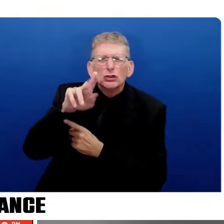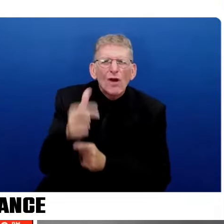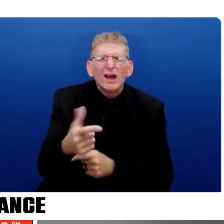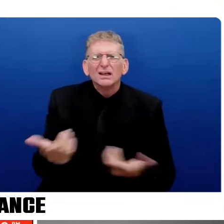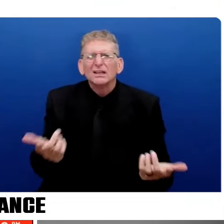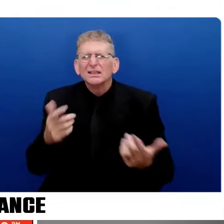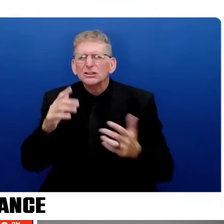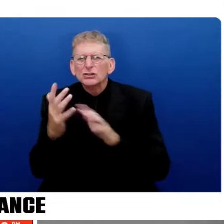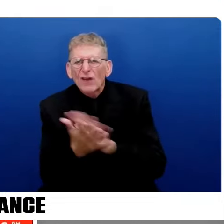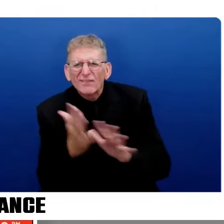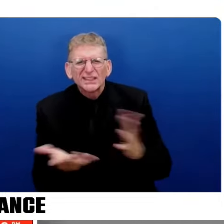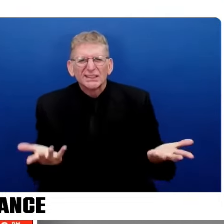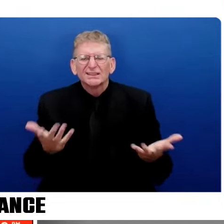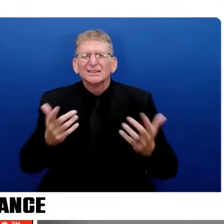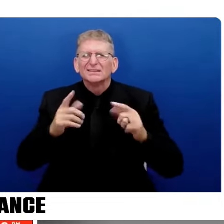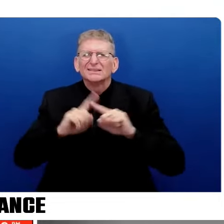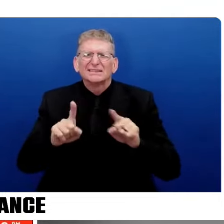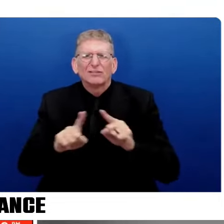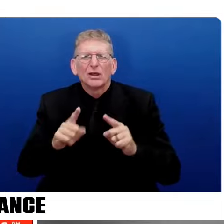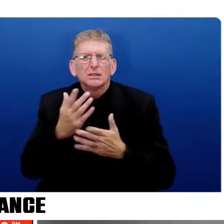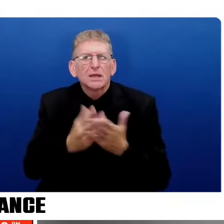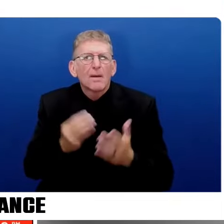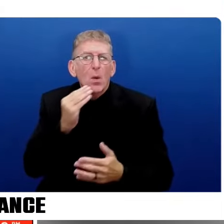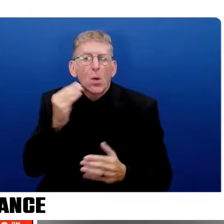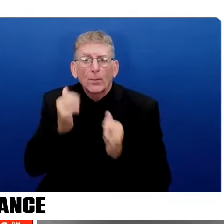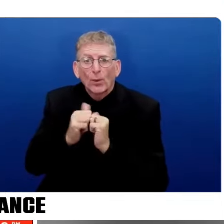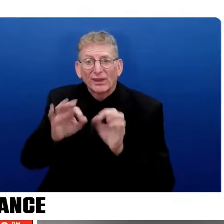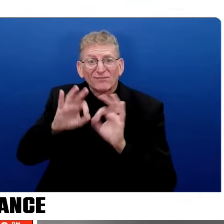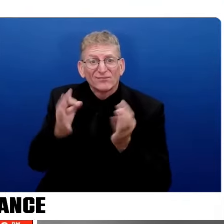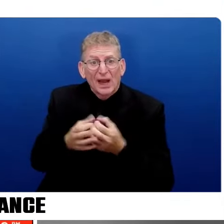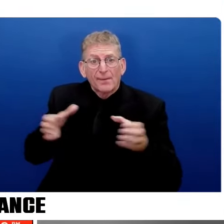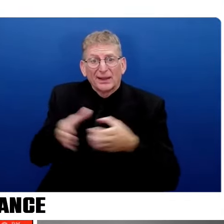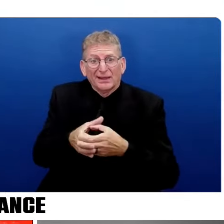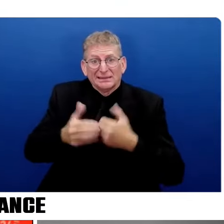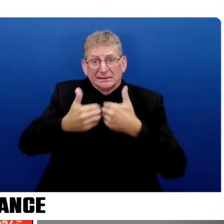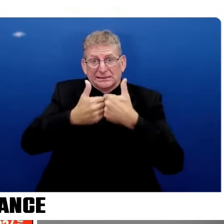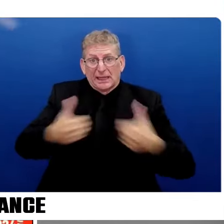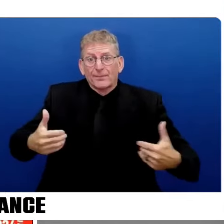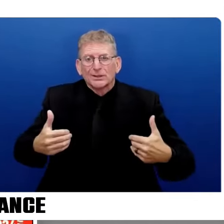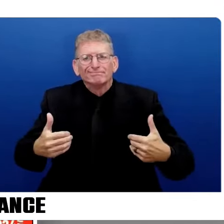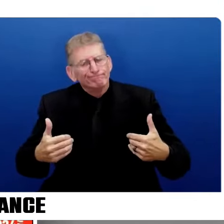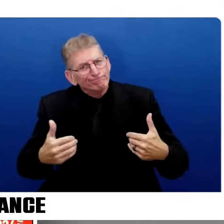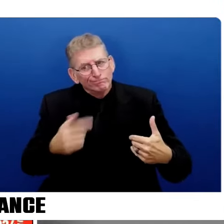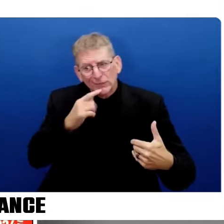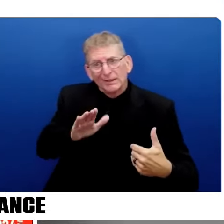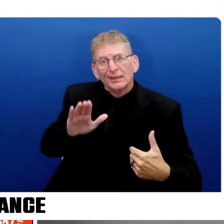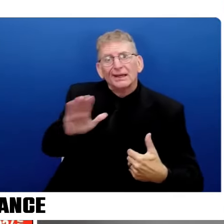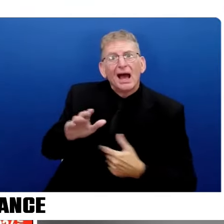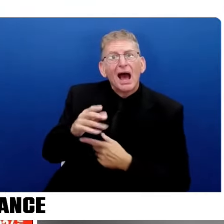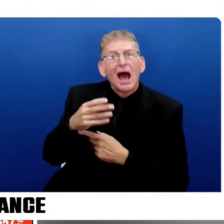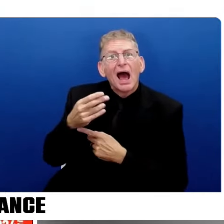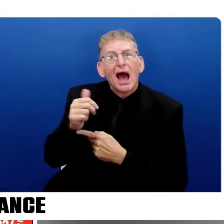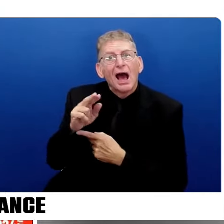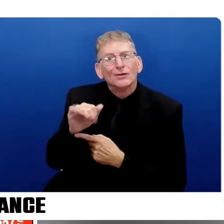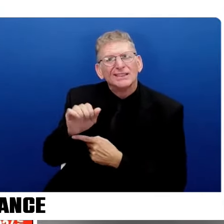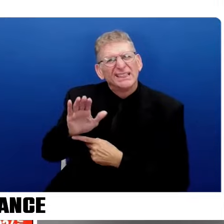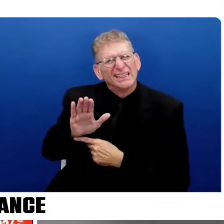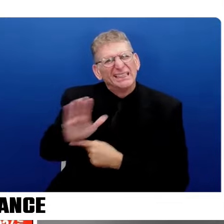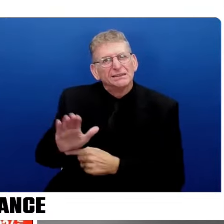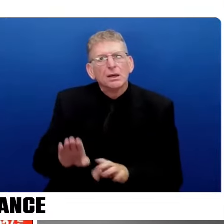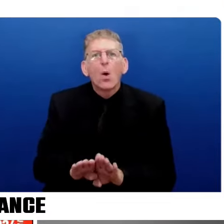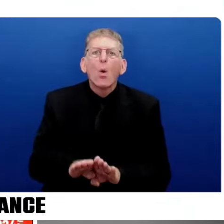country is unfortunately Kamala Harris's wide open southern border. And I'd ask my fellow Americans to remember when she came into office, she